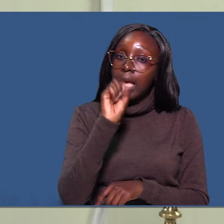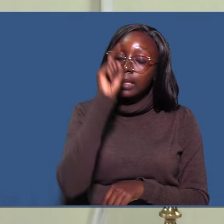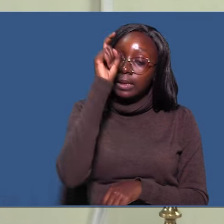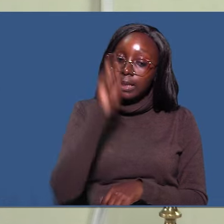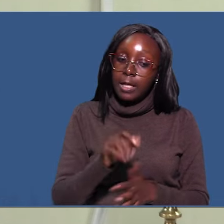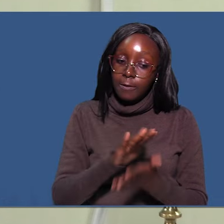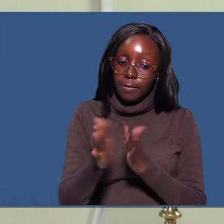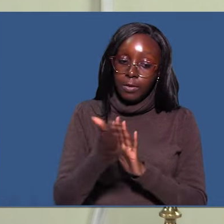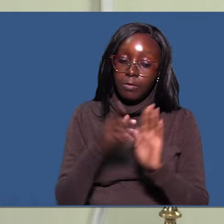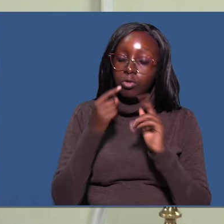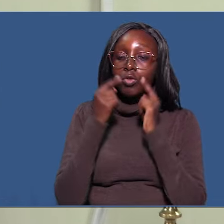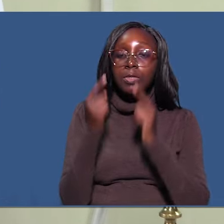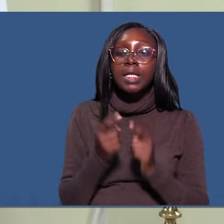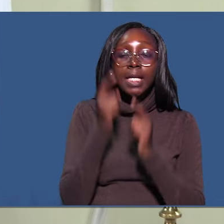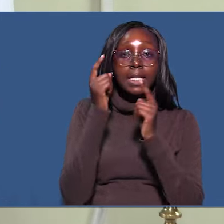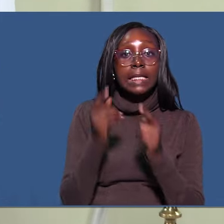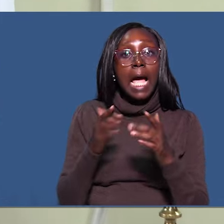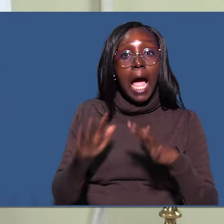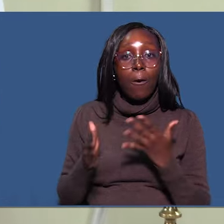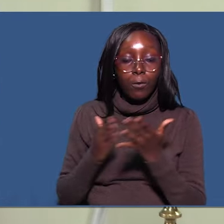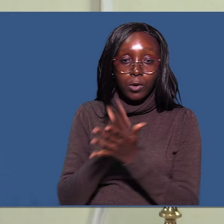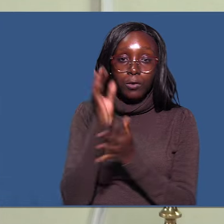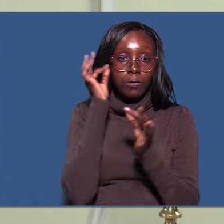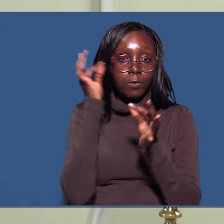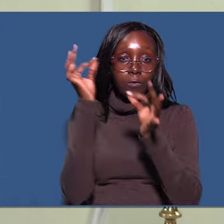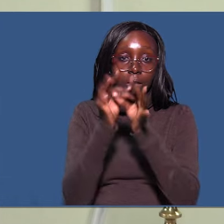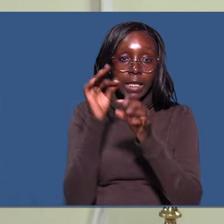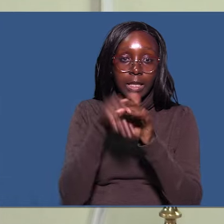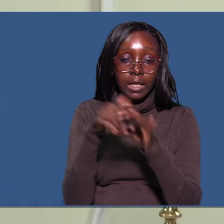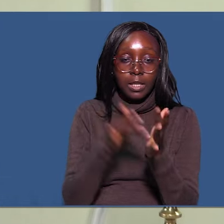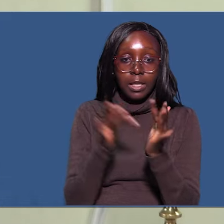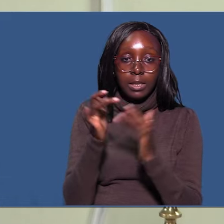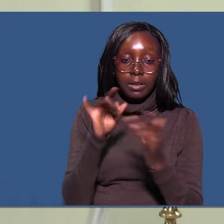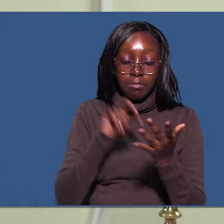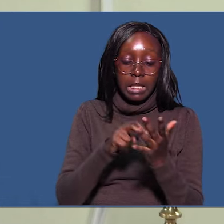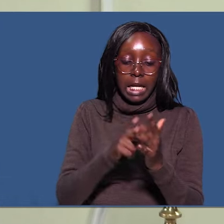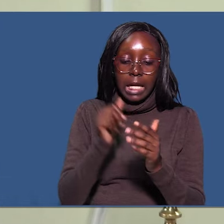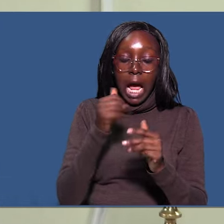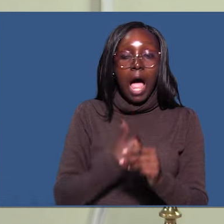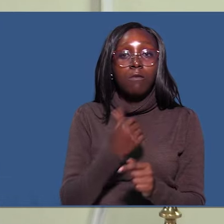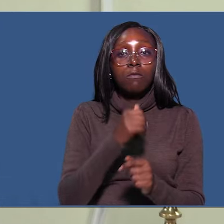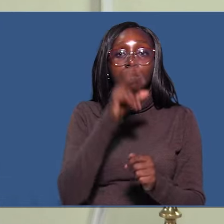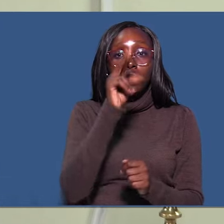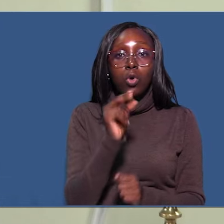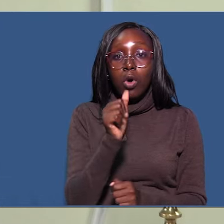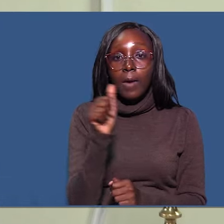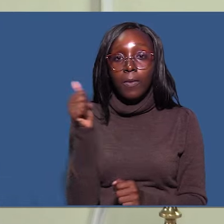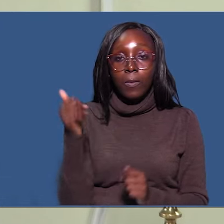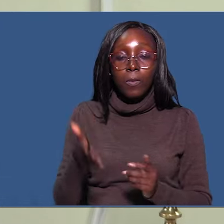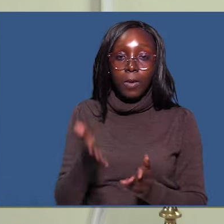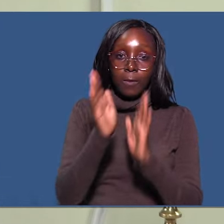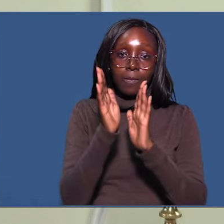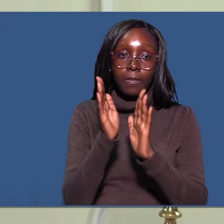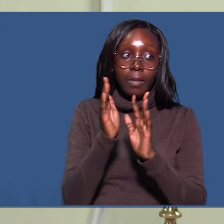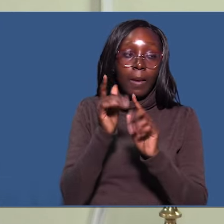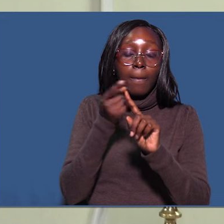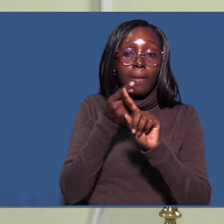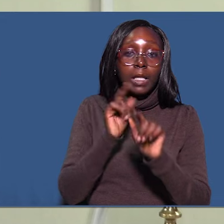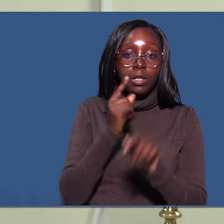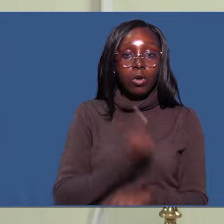sins through faith in Jesus Christ. And therefore, there is no other means to God's vindication. It's only